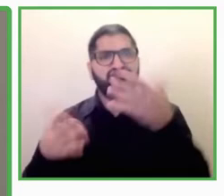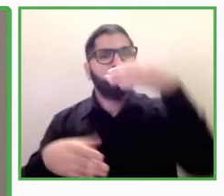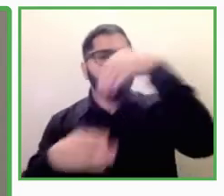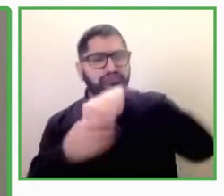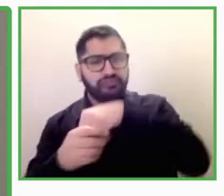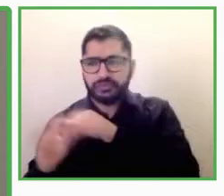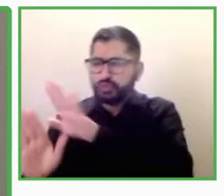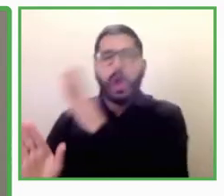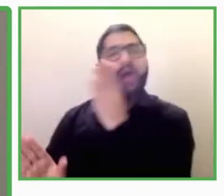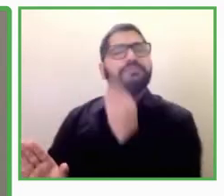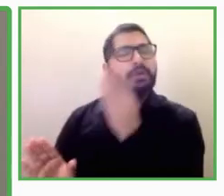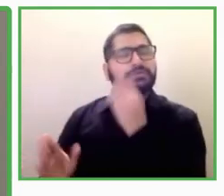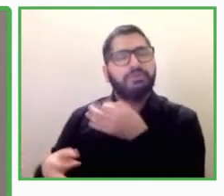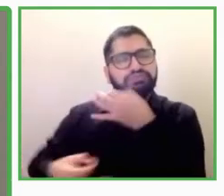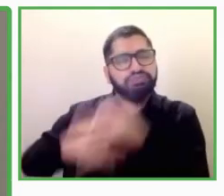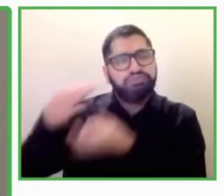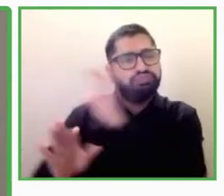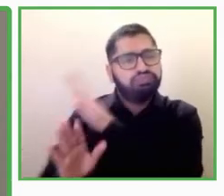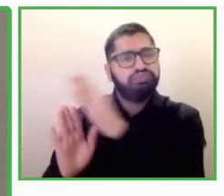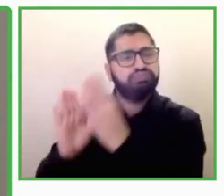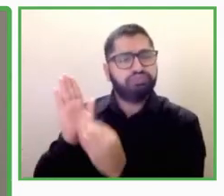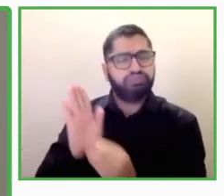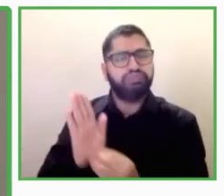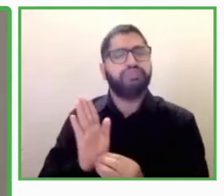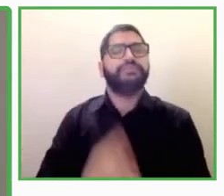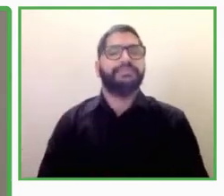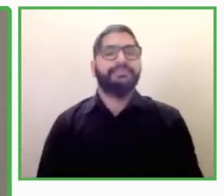your presentation.